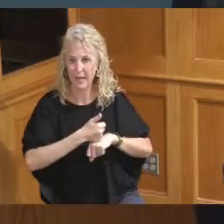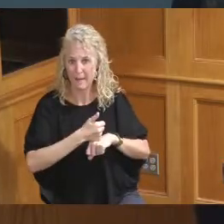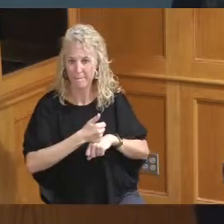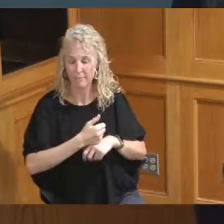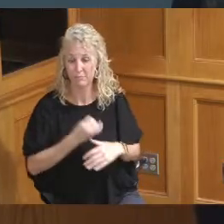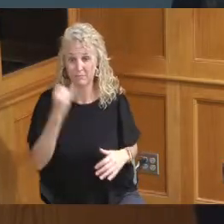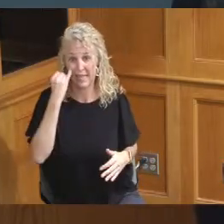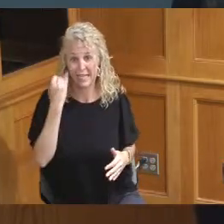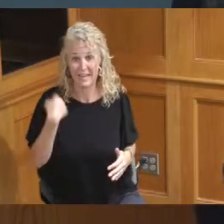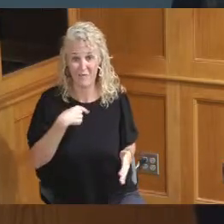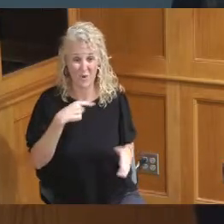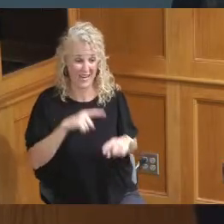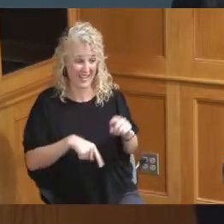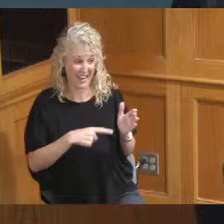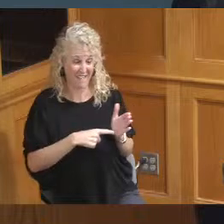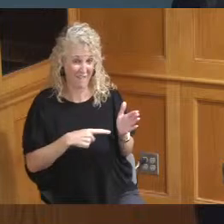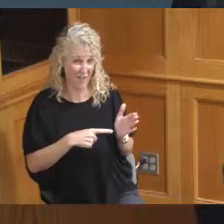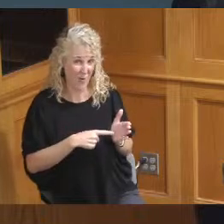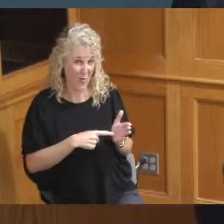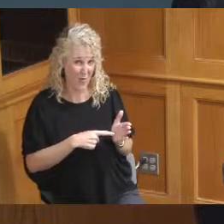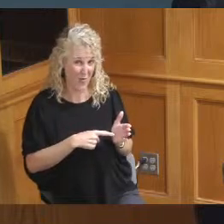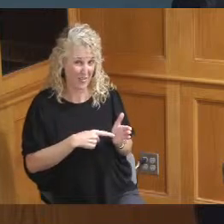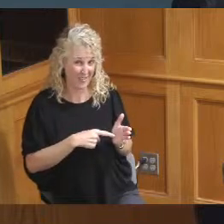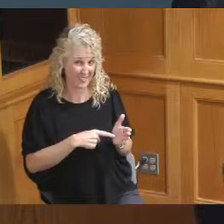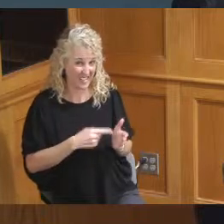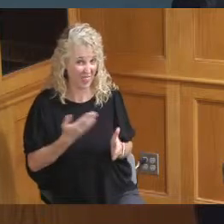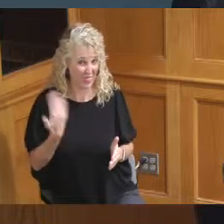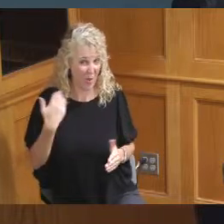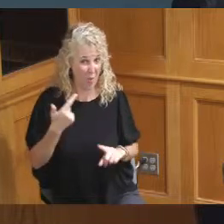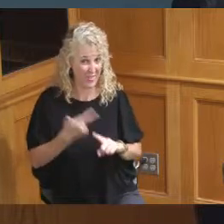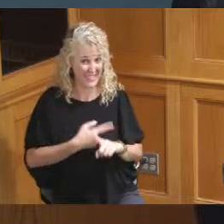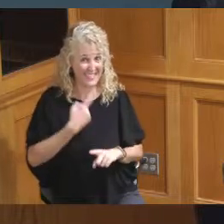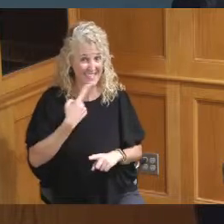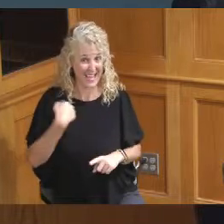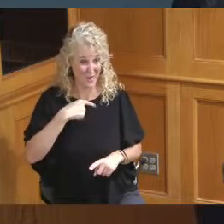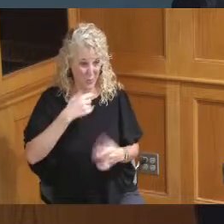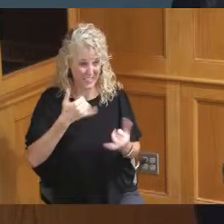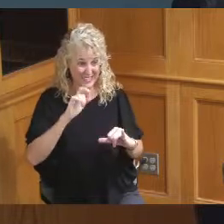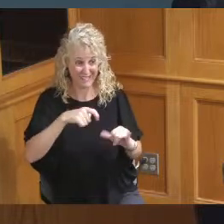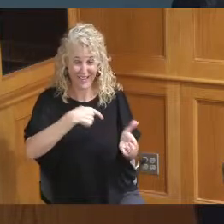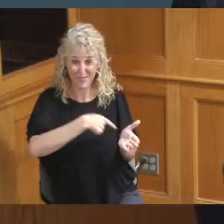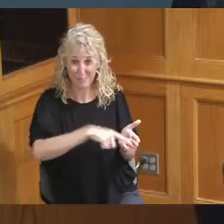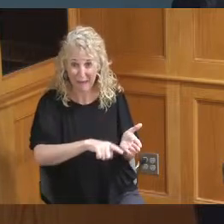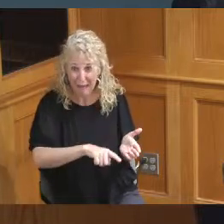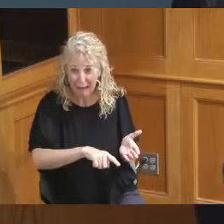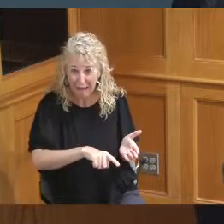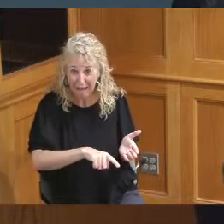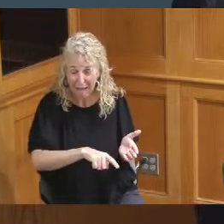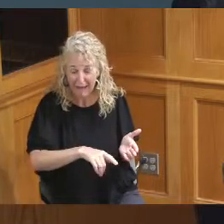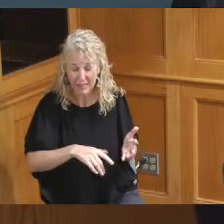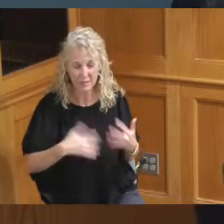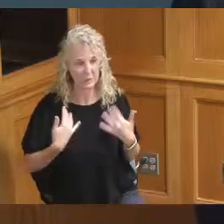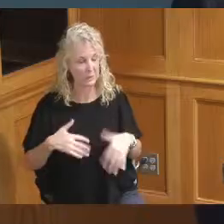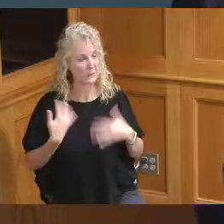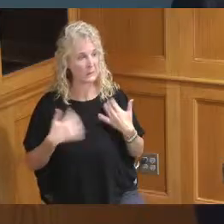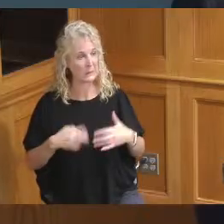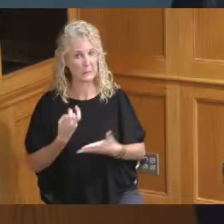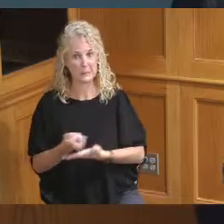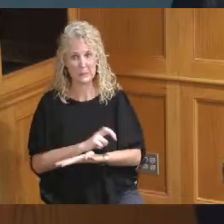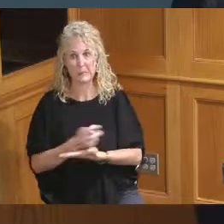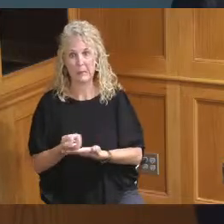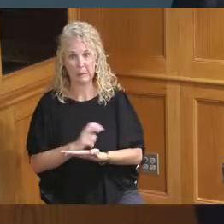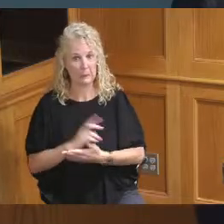if the Bengals asked for these enhancements. That was in the old lease. That is something that keeps you up at night. And